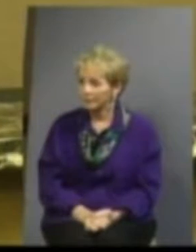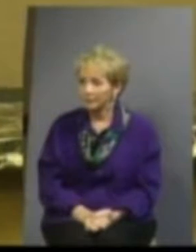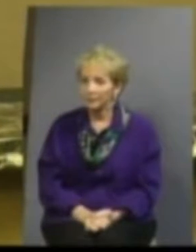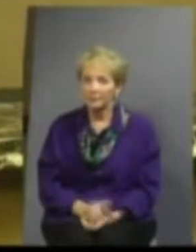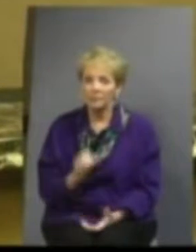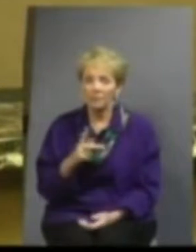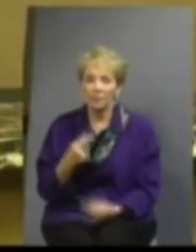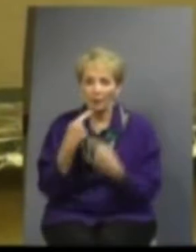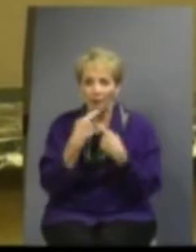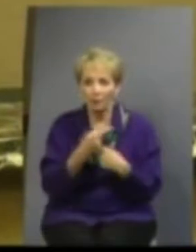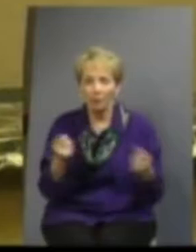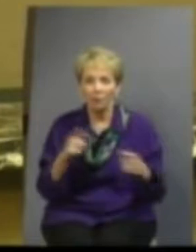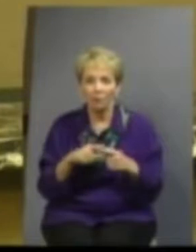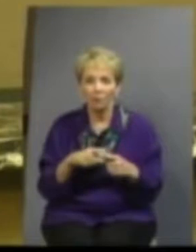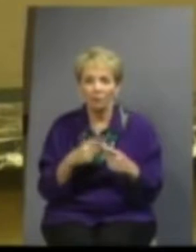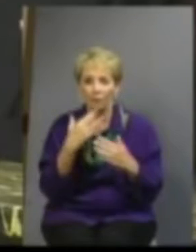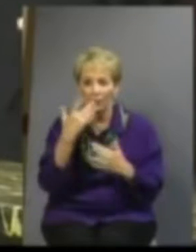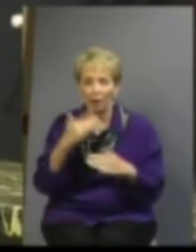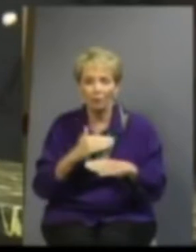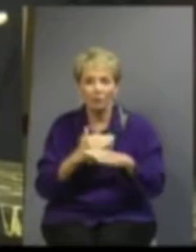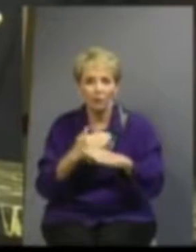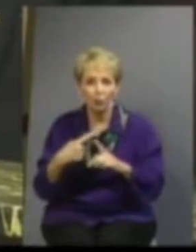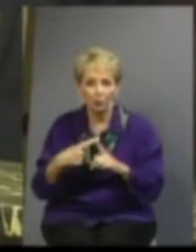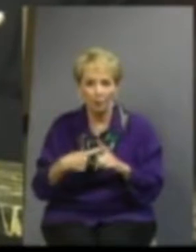Okay, proclamation on Fire Prevention Month.